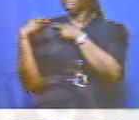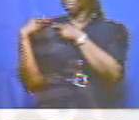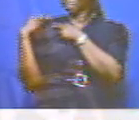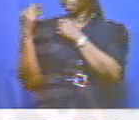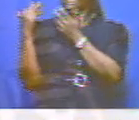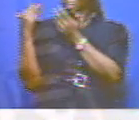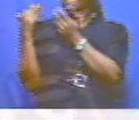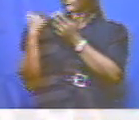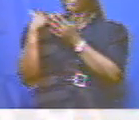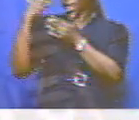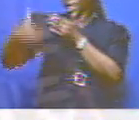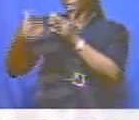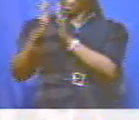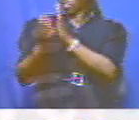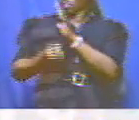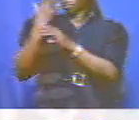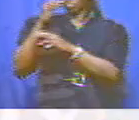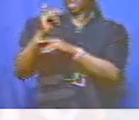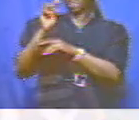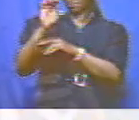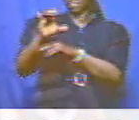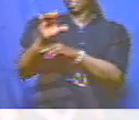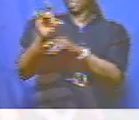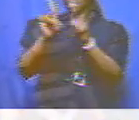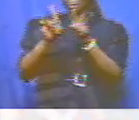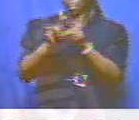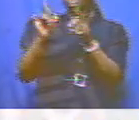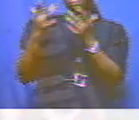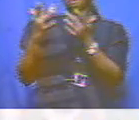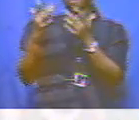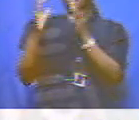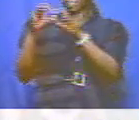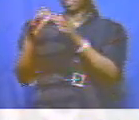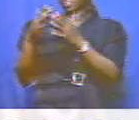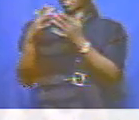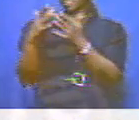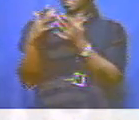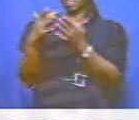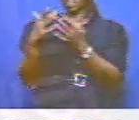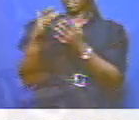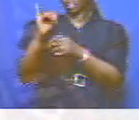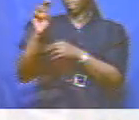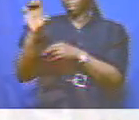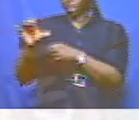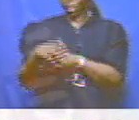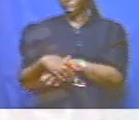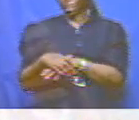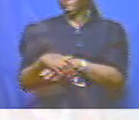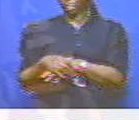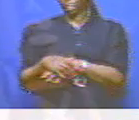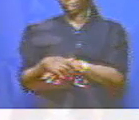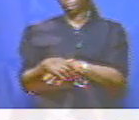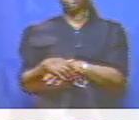did expire with the formation of the IMC. Okay. The same parties you're talking about are the ones sitting in the IMC, now being mediated by the tribunal